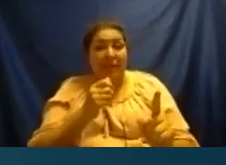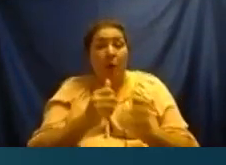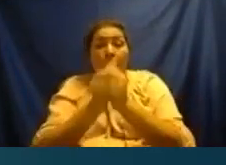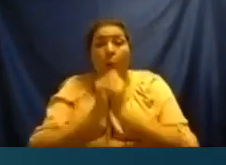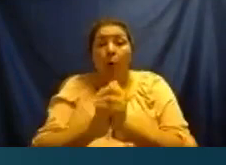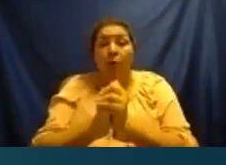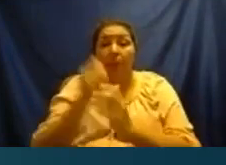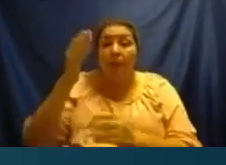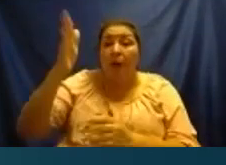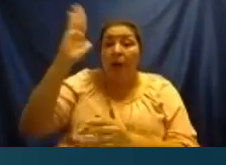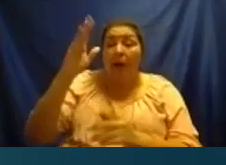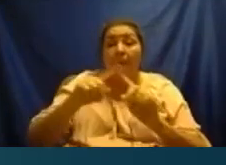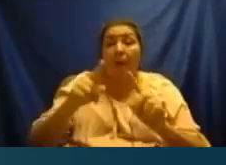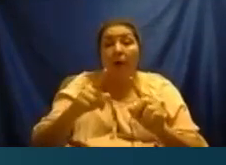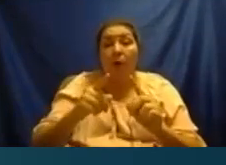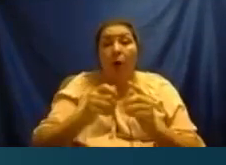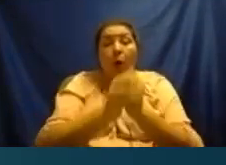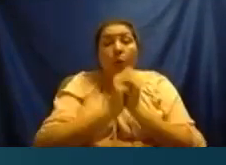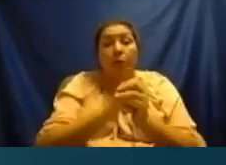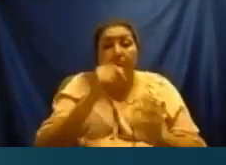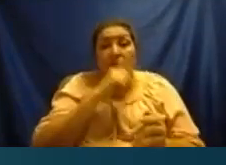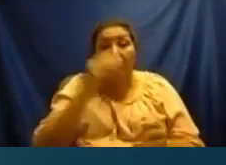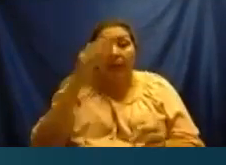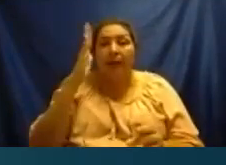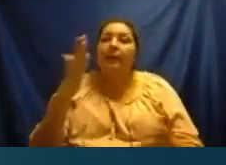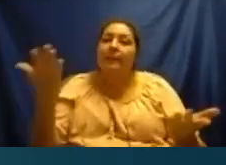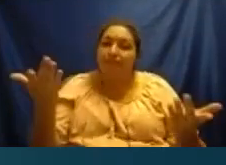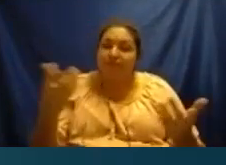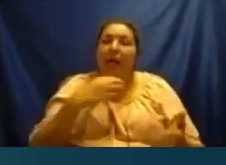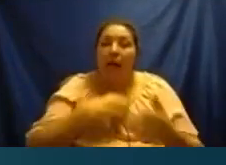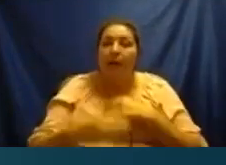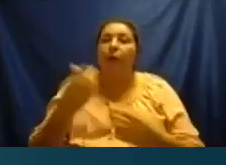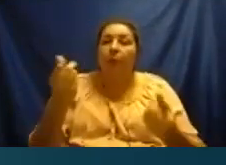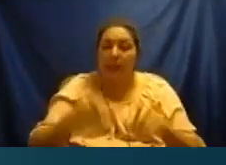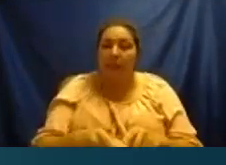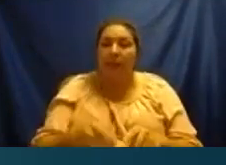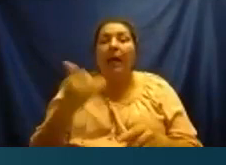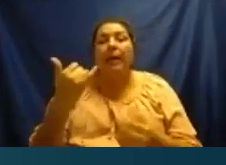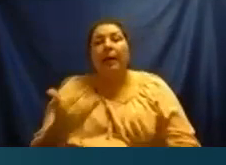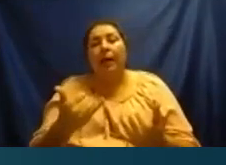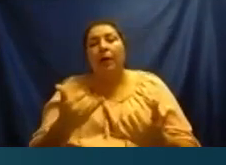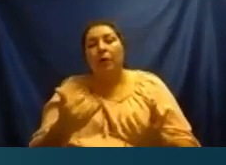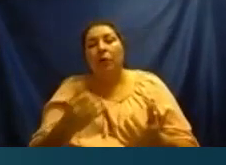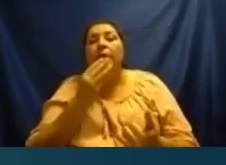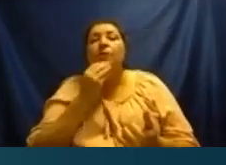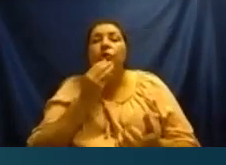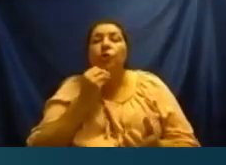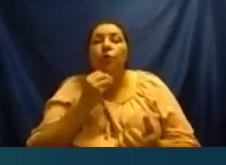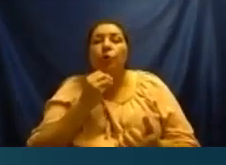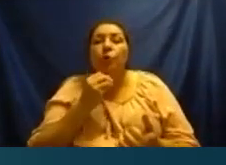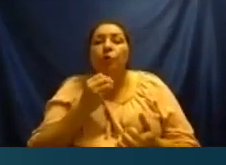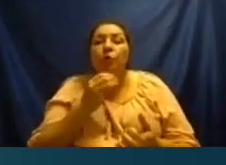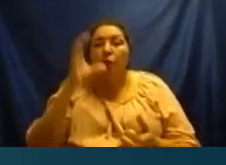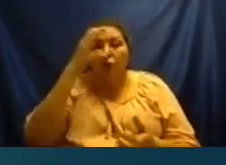interesting things is that this family of Jews took refuge in Moab,